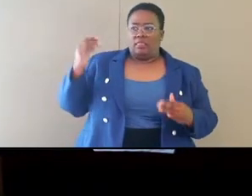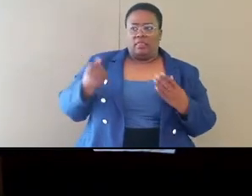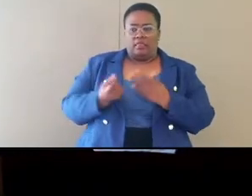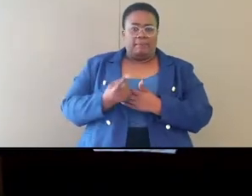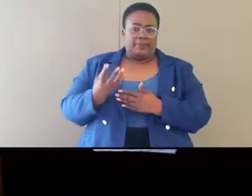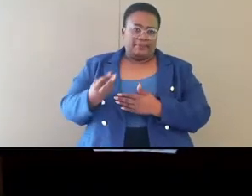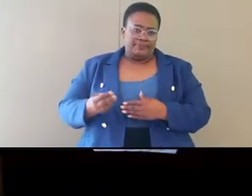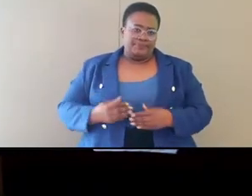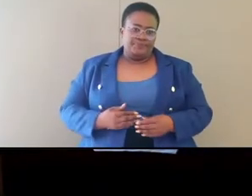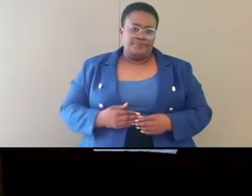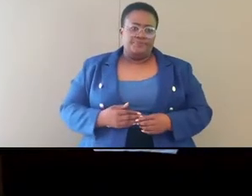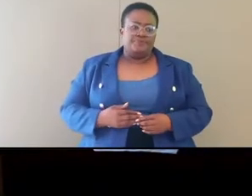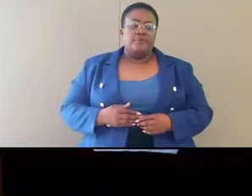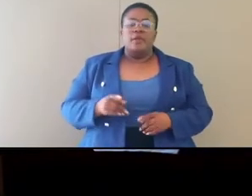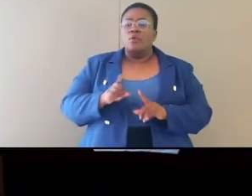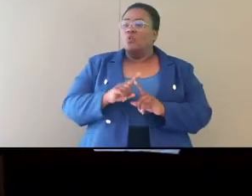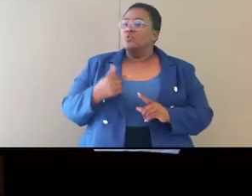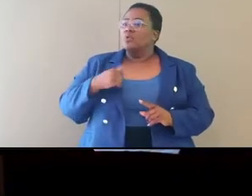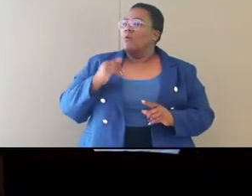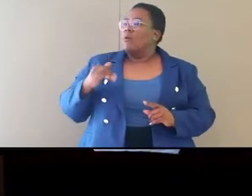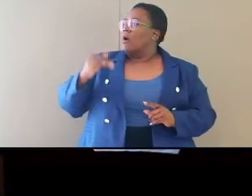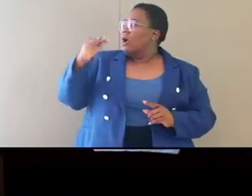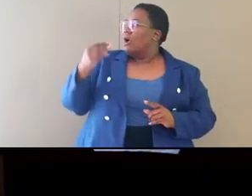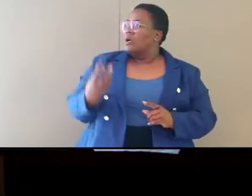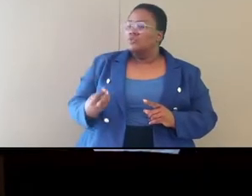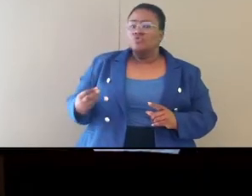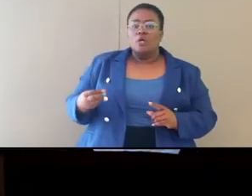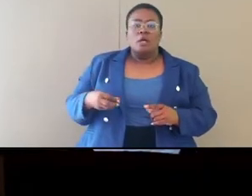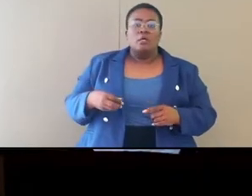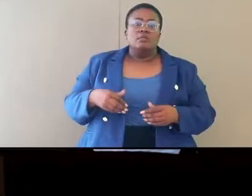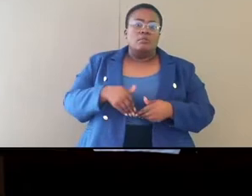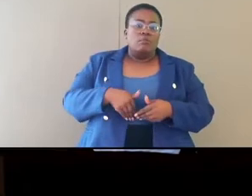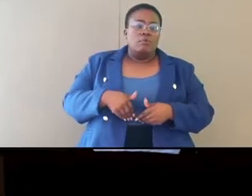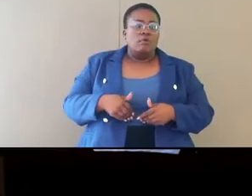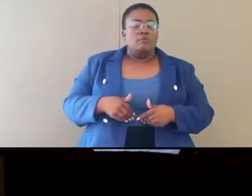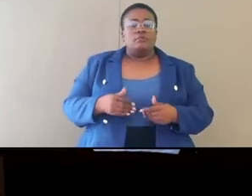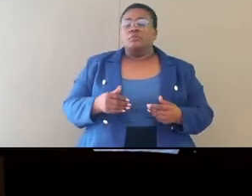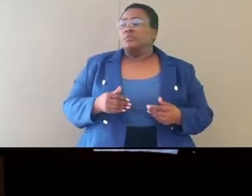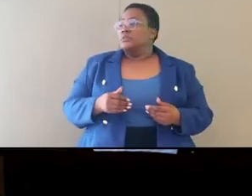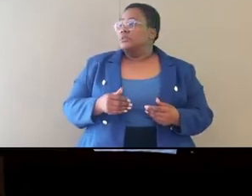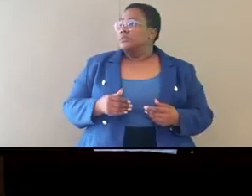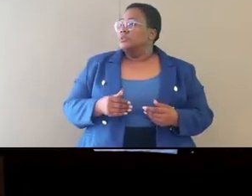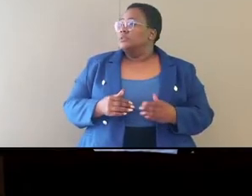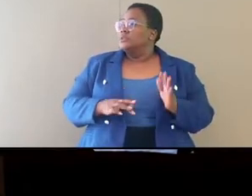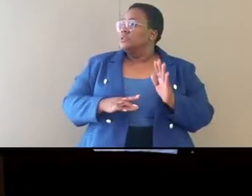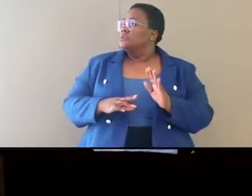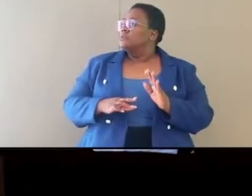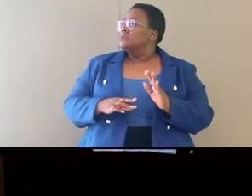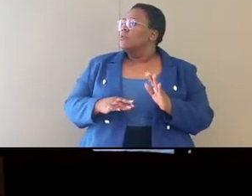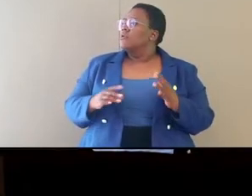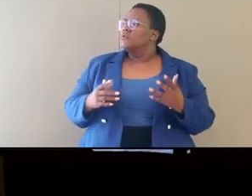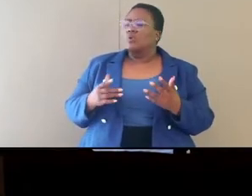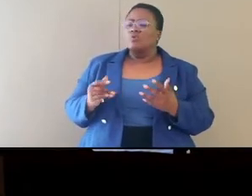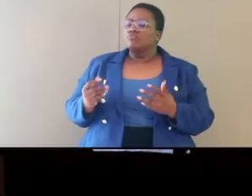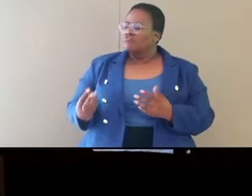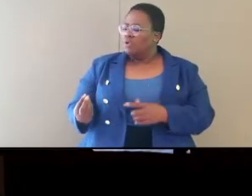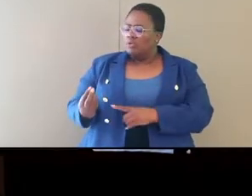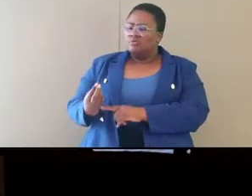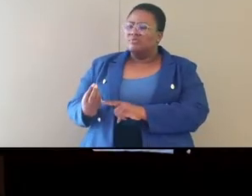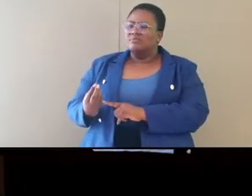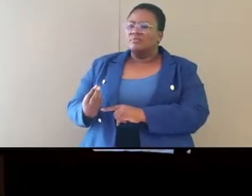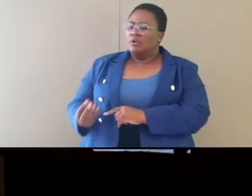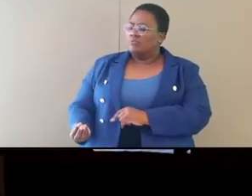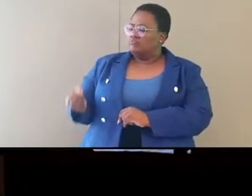our high child poverty rates. So then we start thinking, okay, so what should we raise the child support growable? How much does it cost to raise a child?